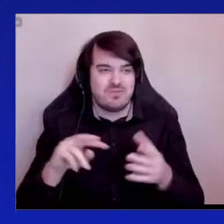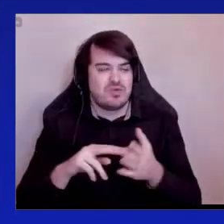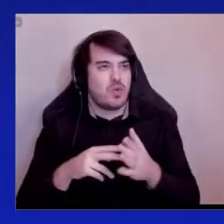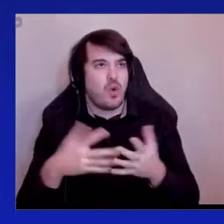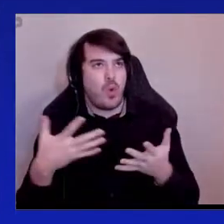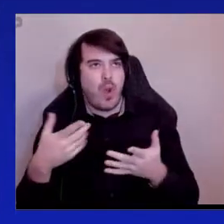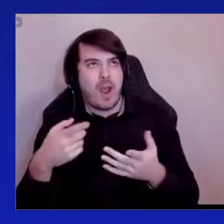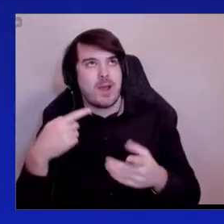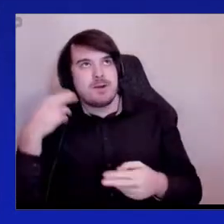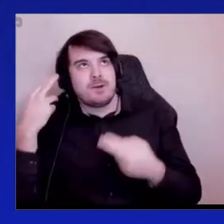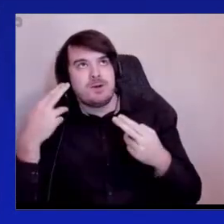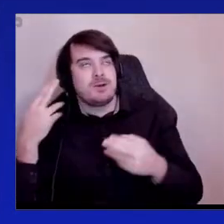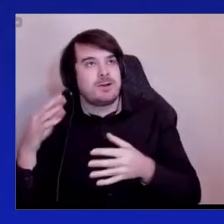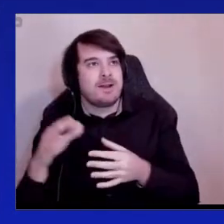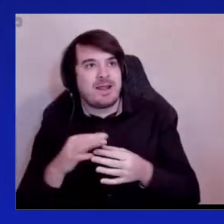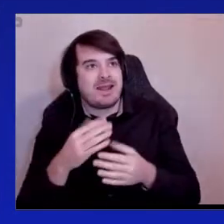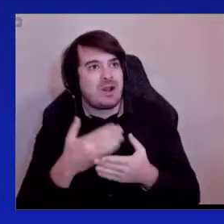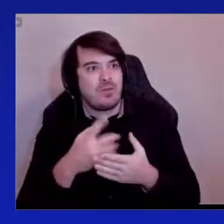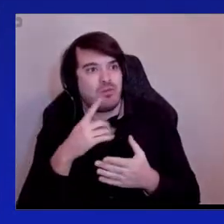that?